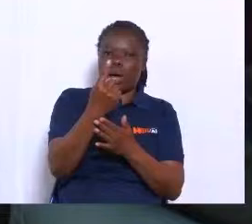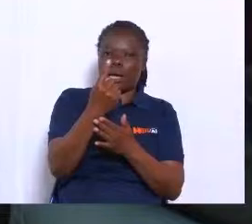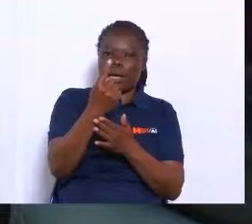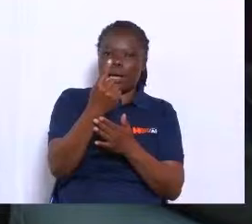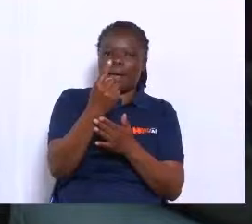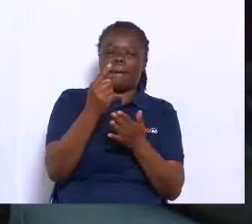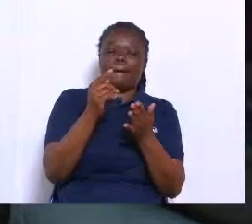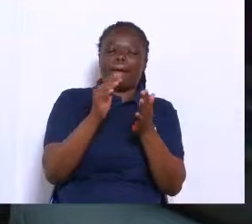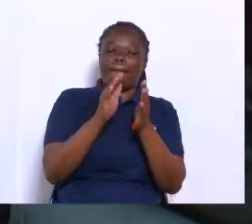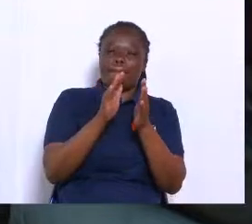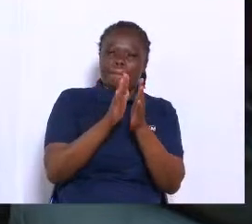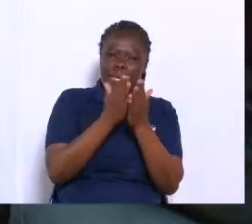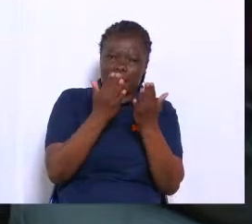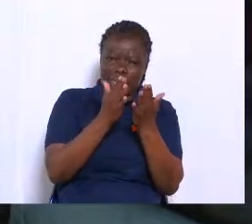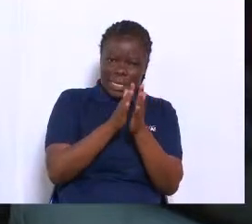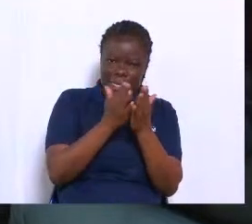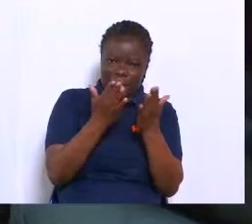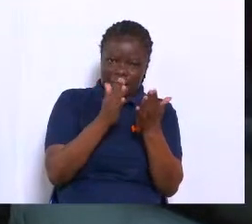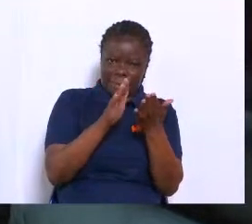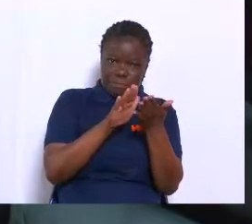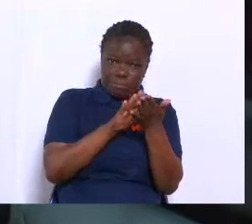told me, he said, Pastor Mark,